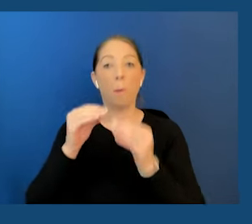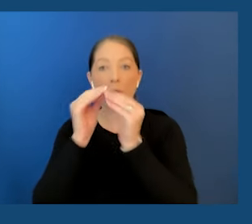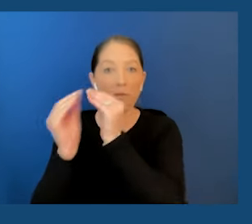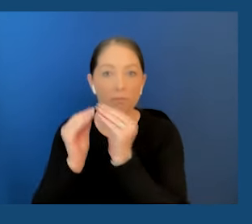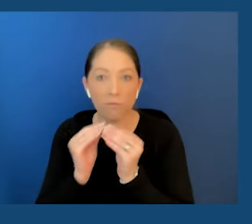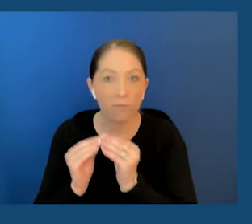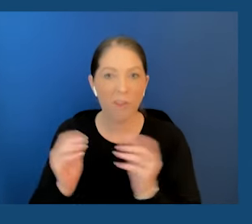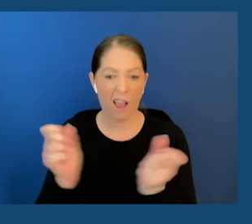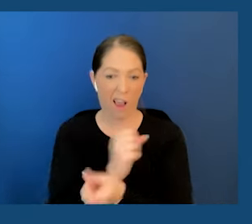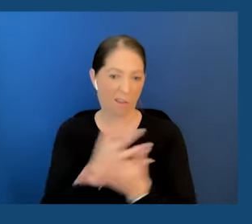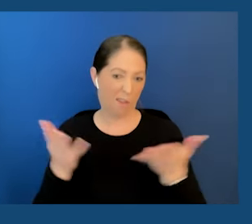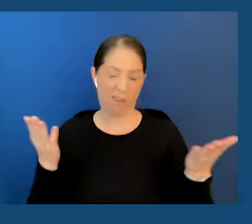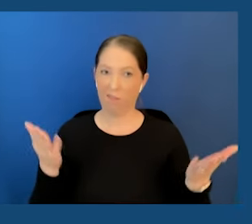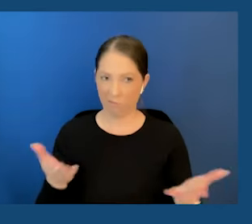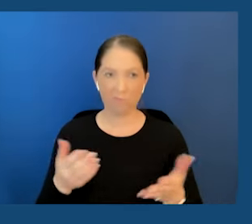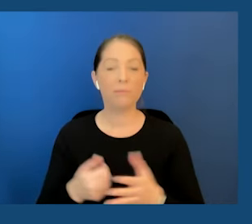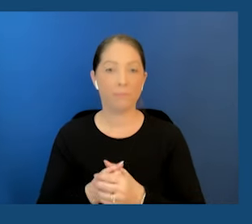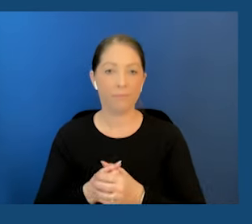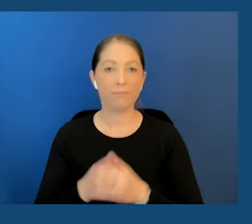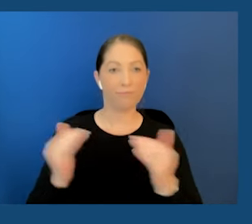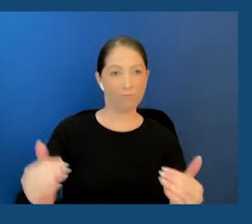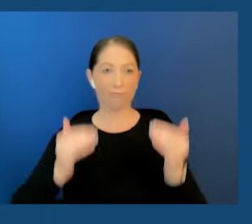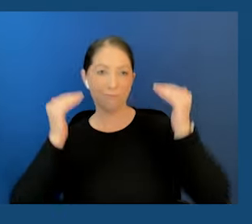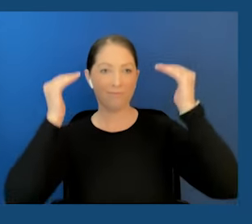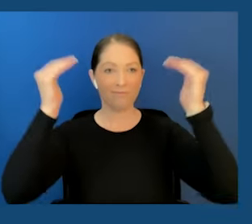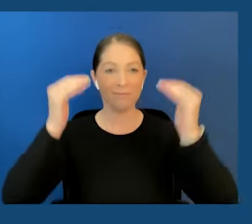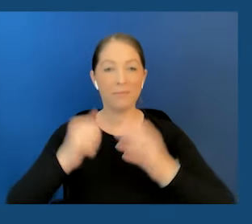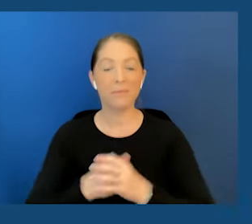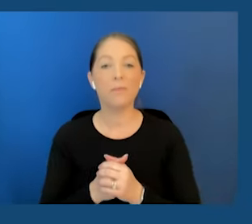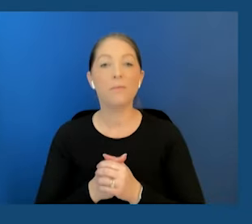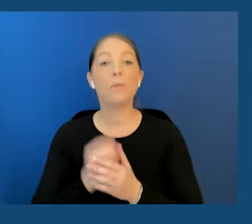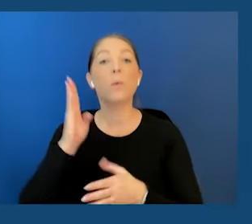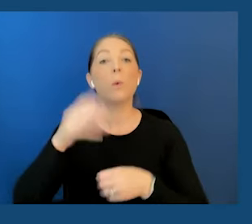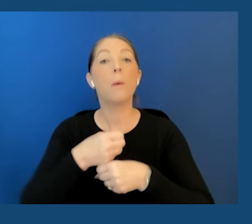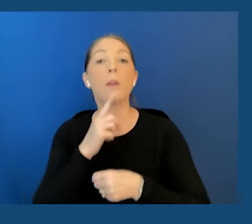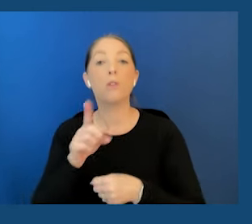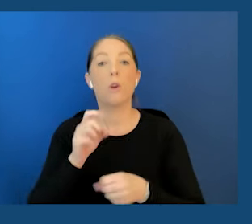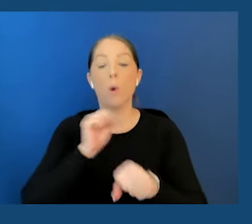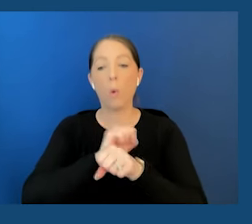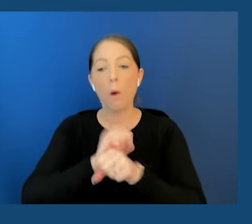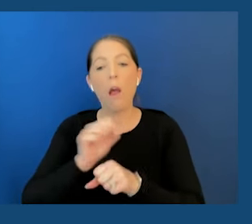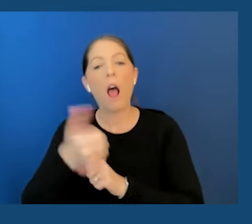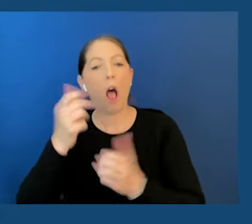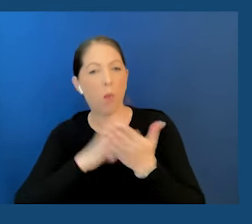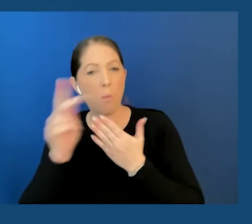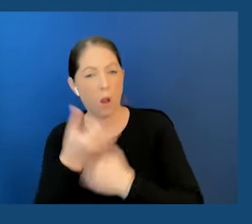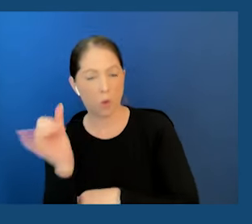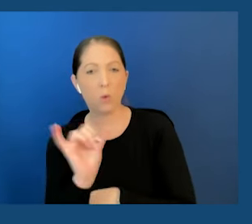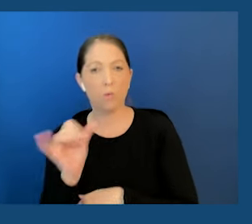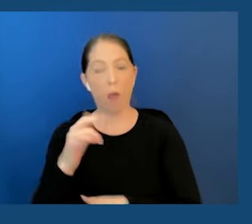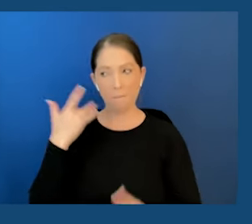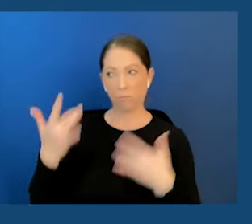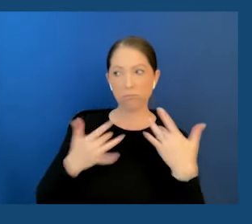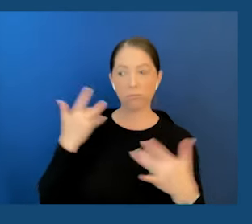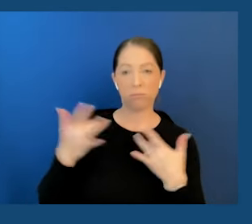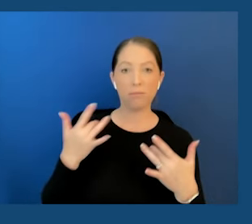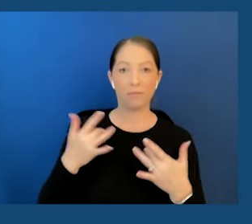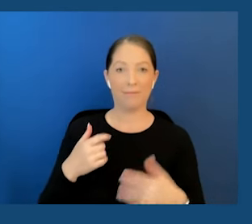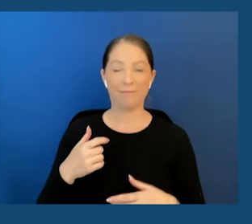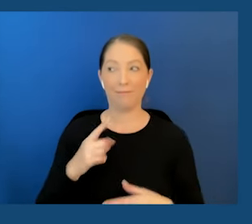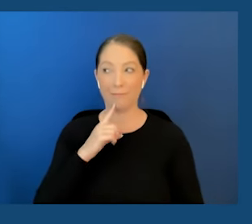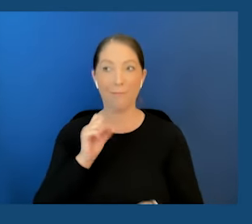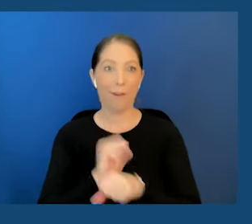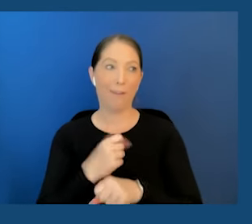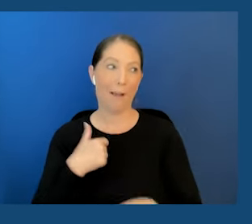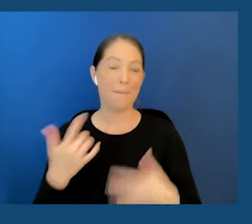raising that. Raising the bar. And we're also going to make sure we're working on all the other projects as well. So I'm excited about that. Actually, I do get excited about infrastructure